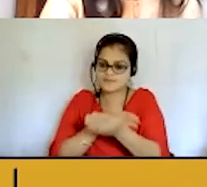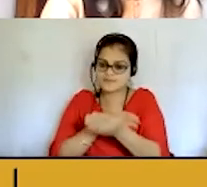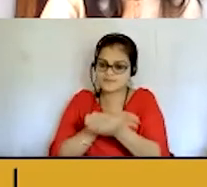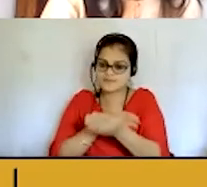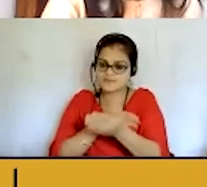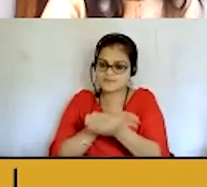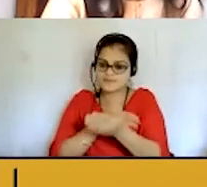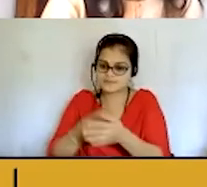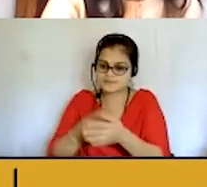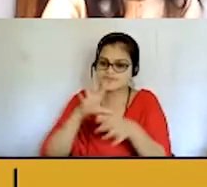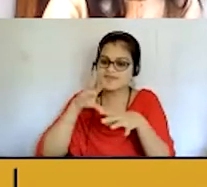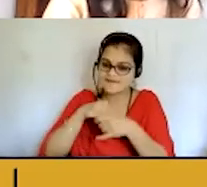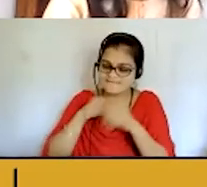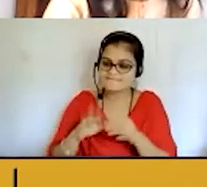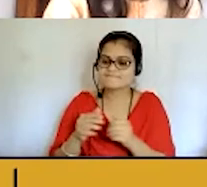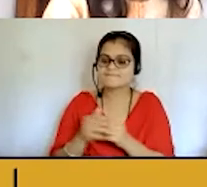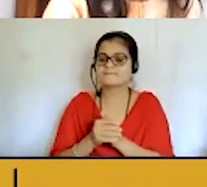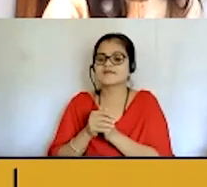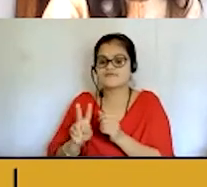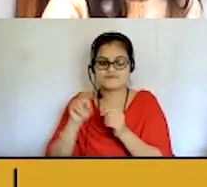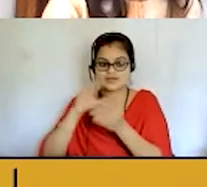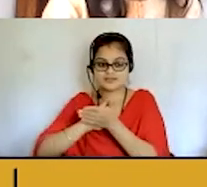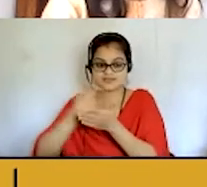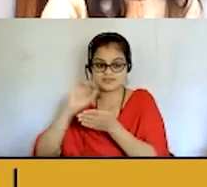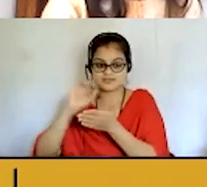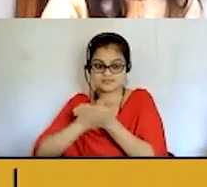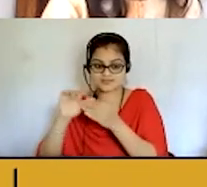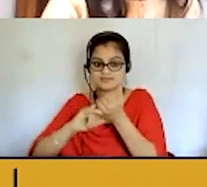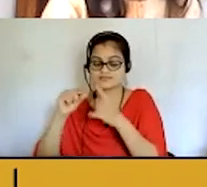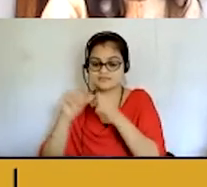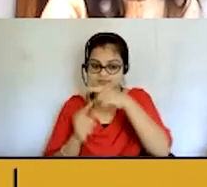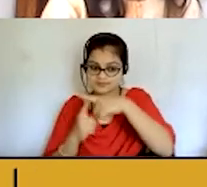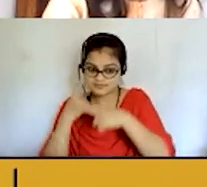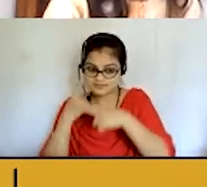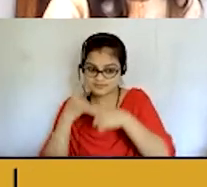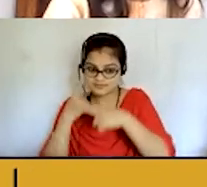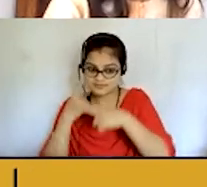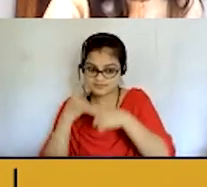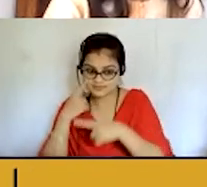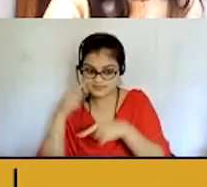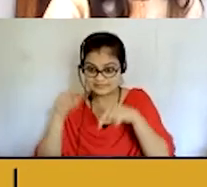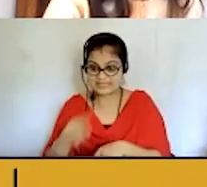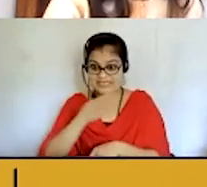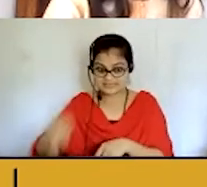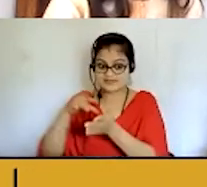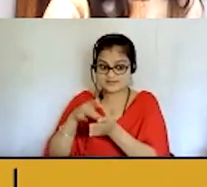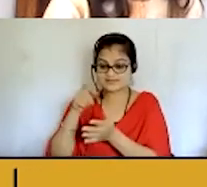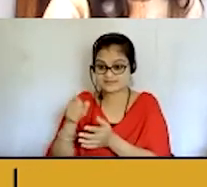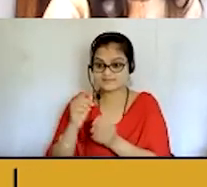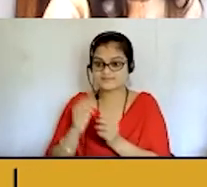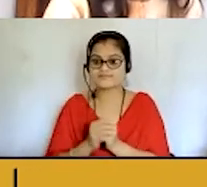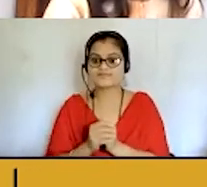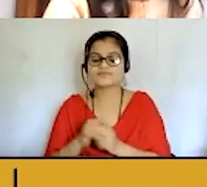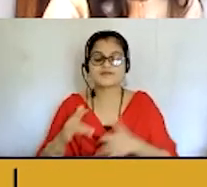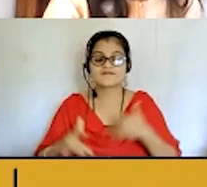that rag. And being from Karnataka, obviously the feeling